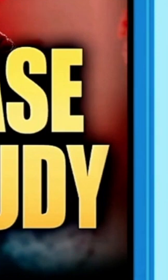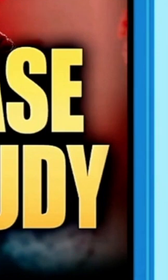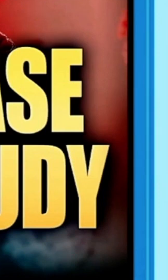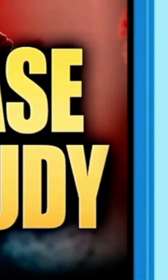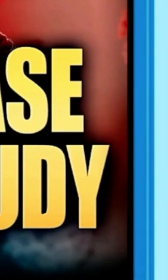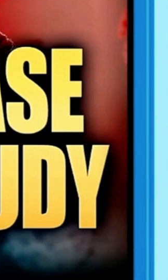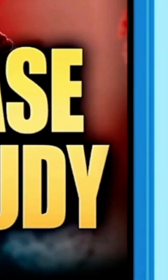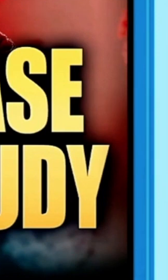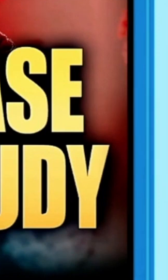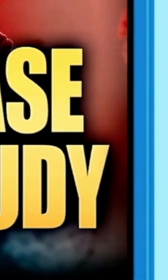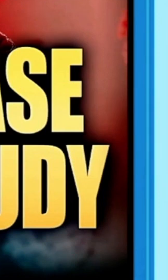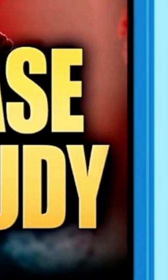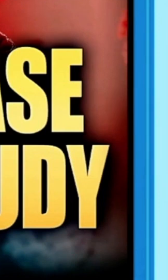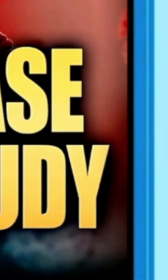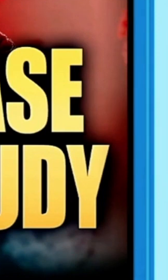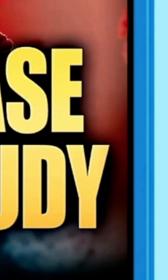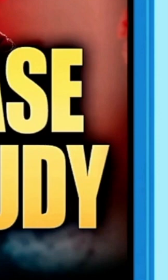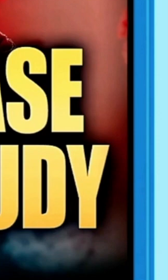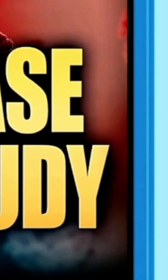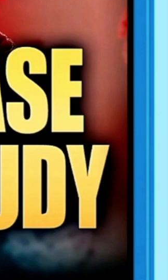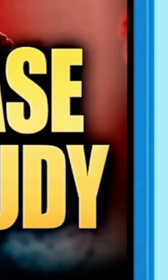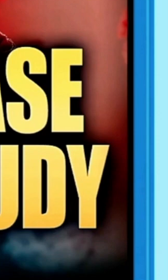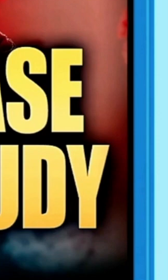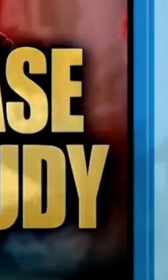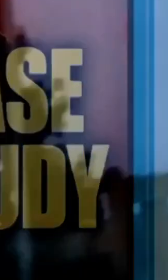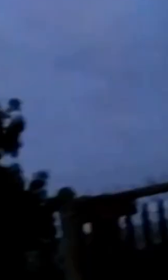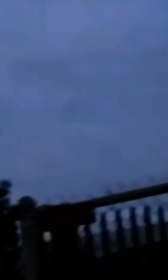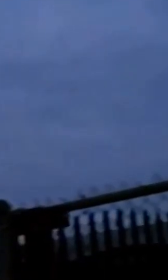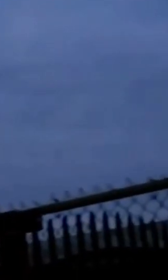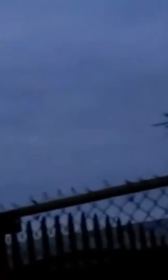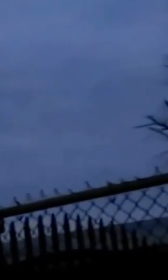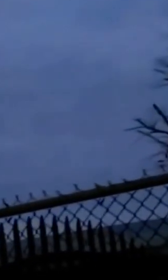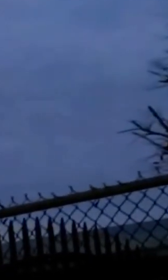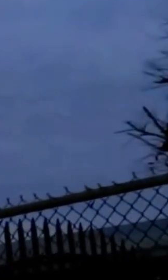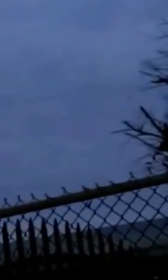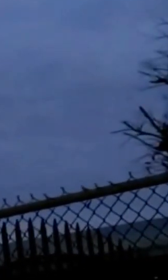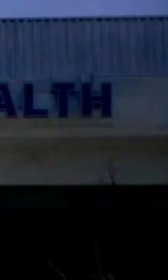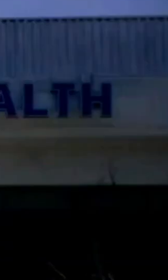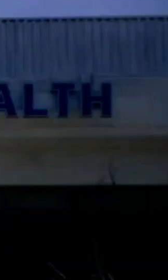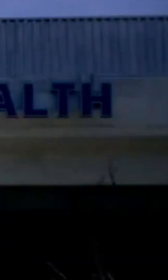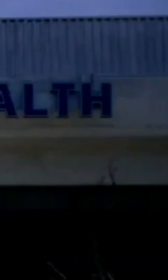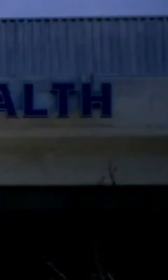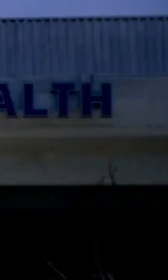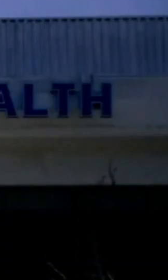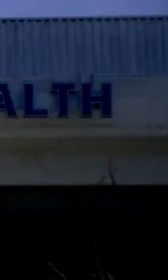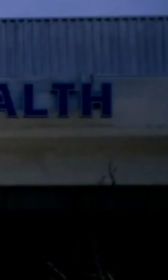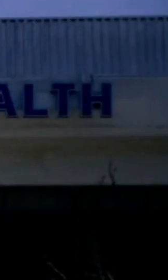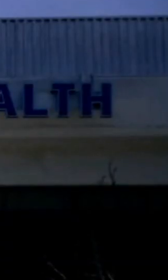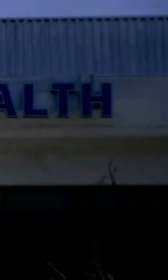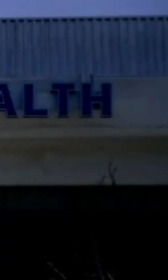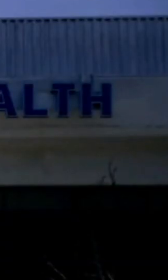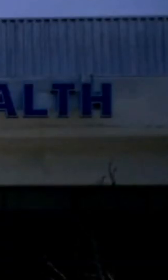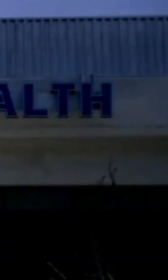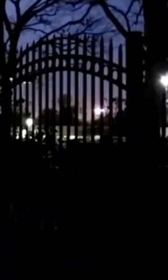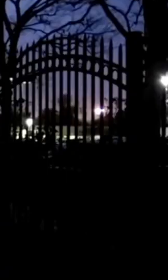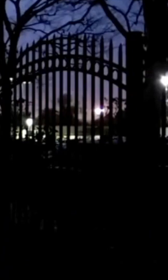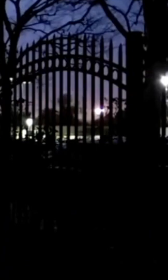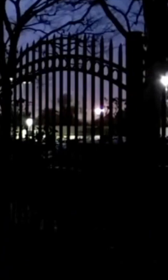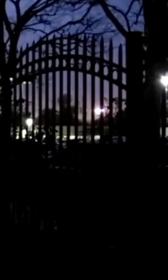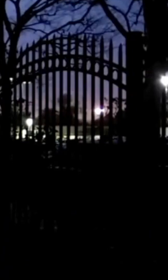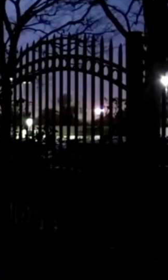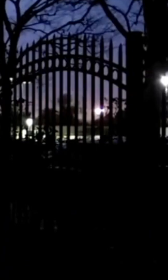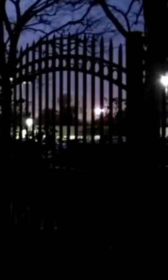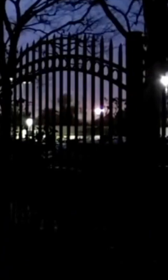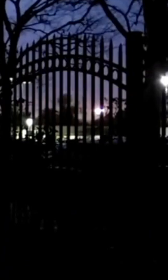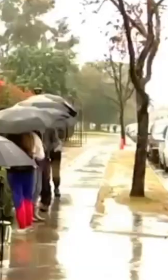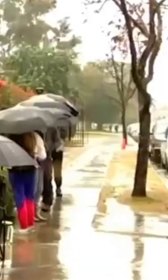us the way. This is Kedren Health, located about 20 minutes down the road from Linwood, that pocket of LA I talked about earlier,